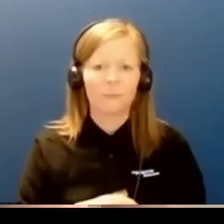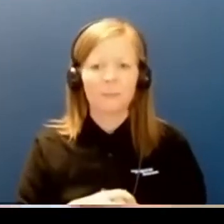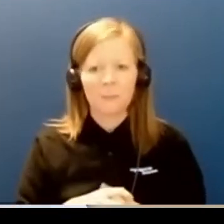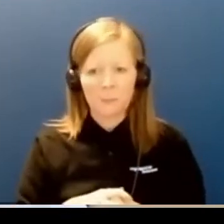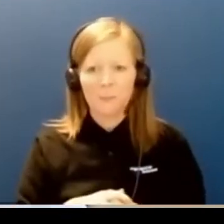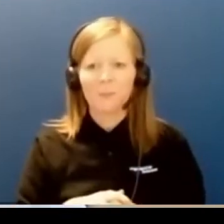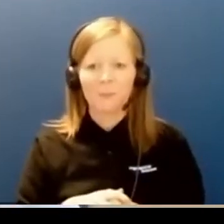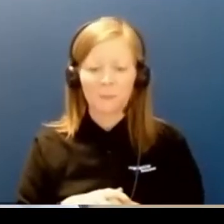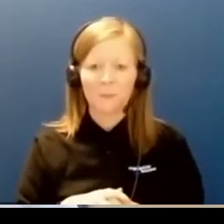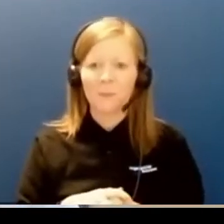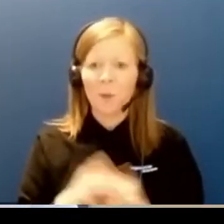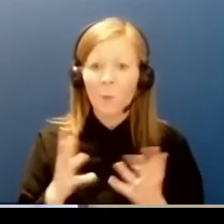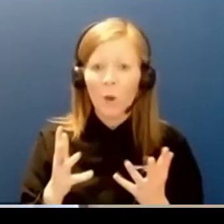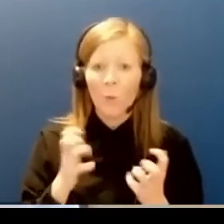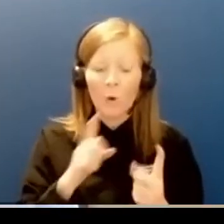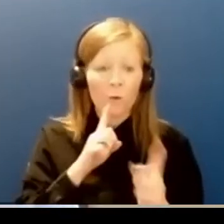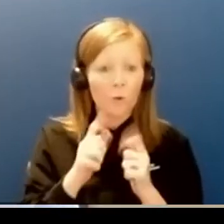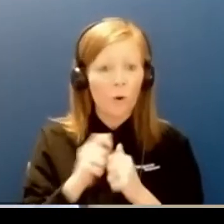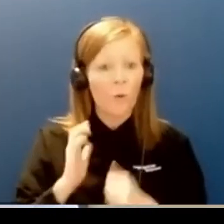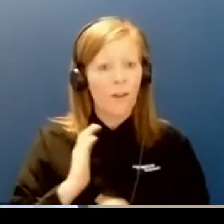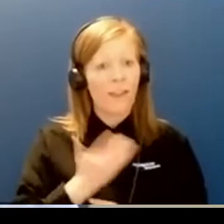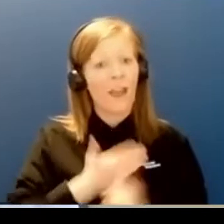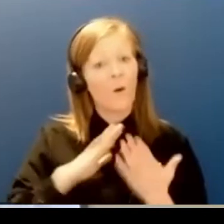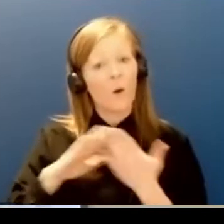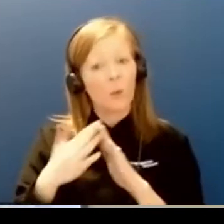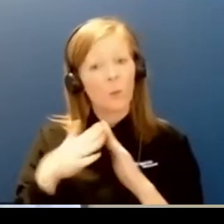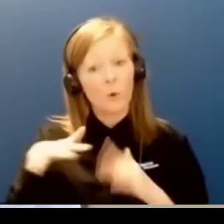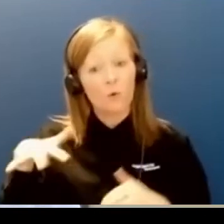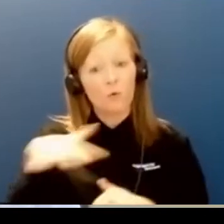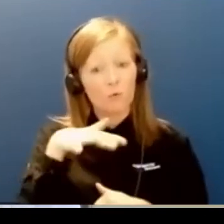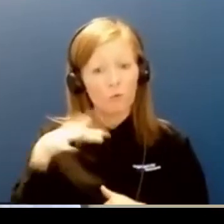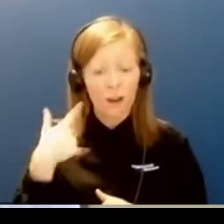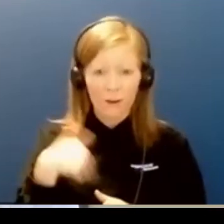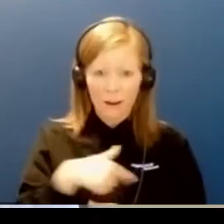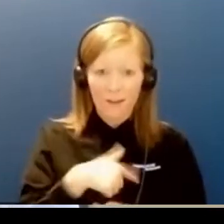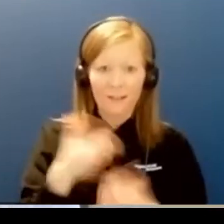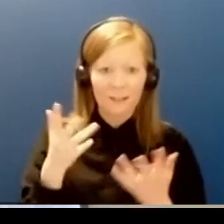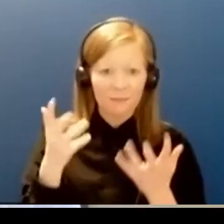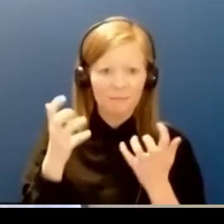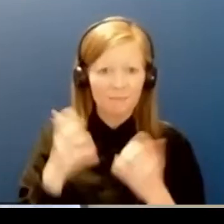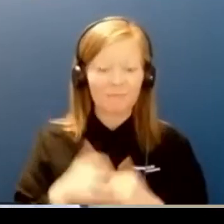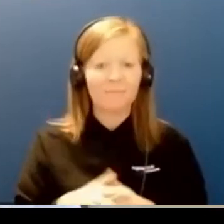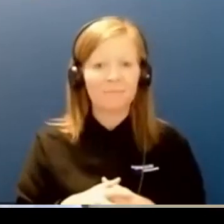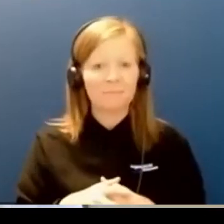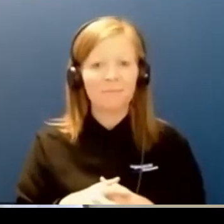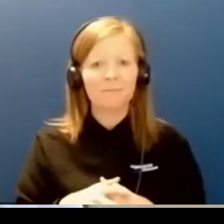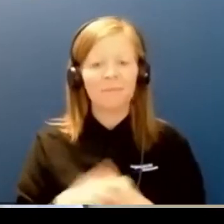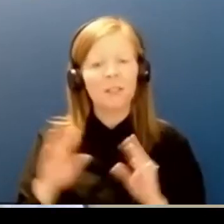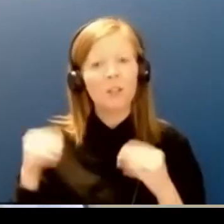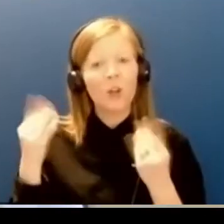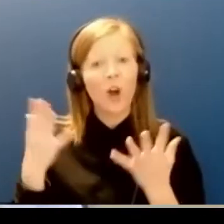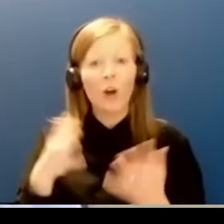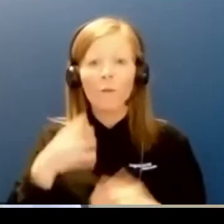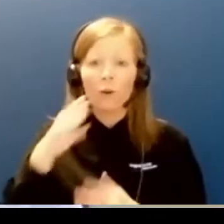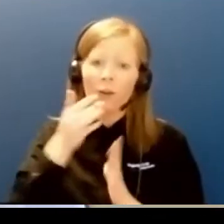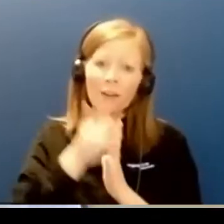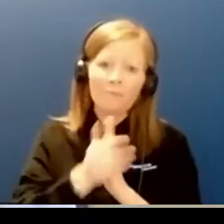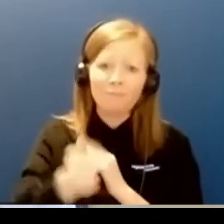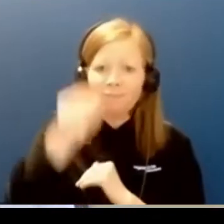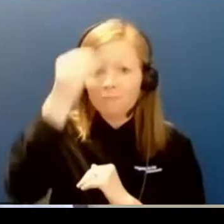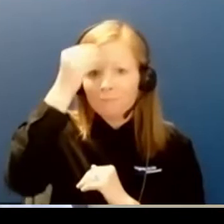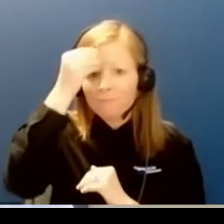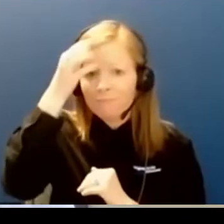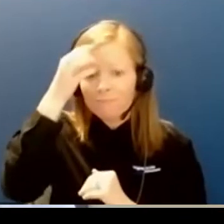And we want to speak to our community around us and offer the expertise to you in